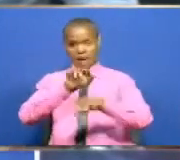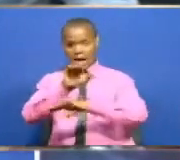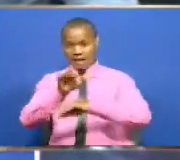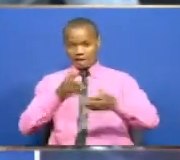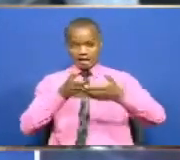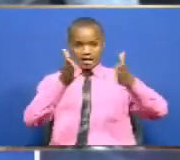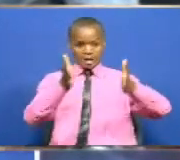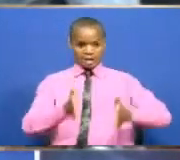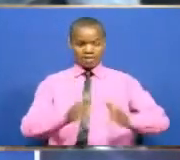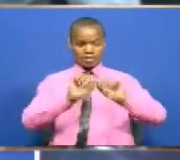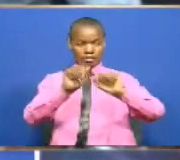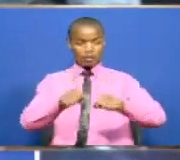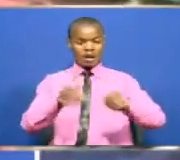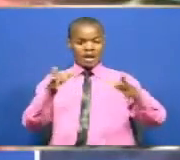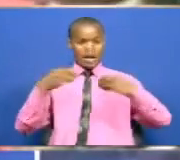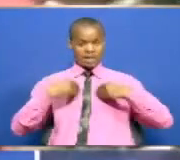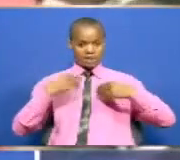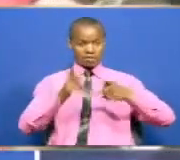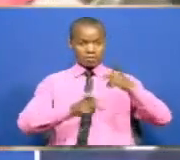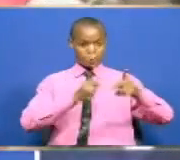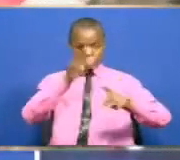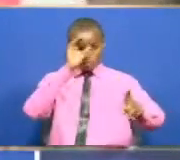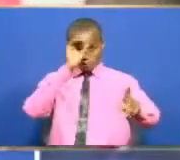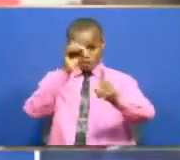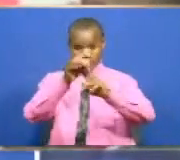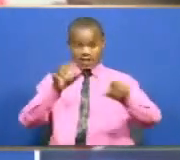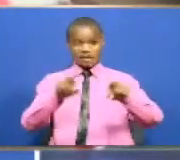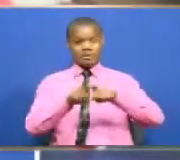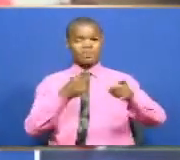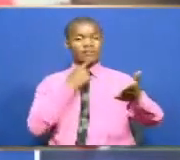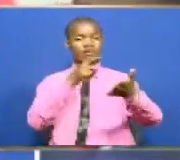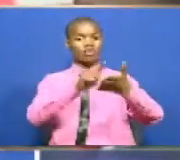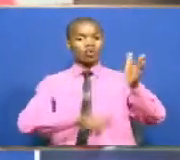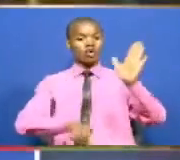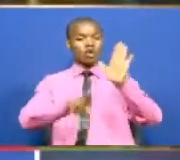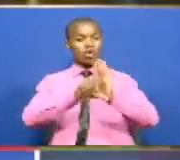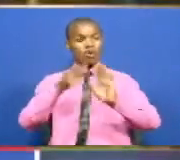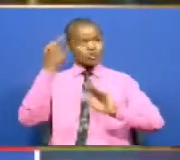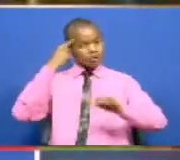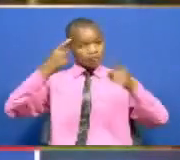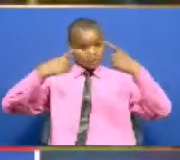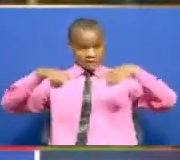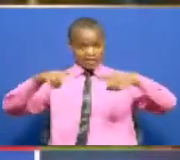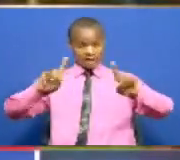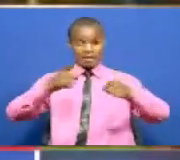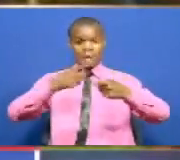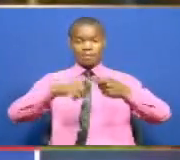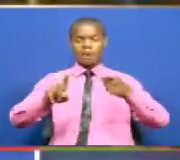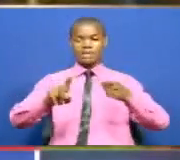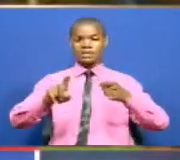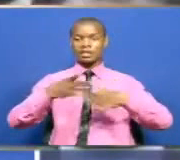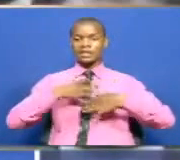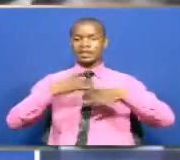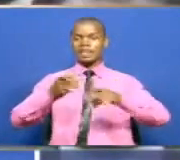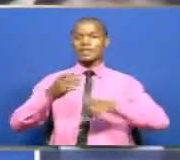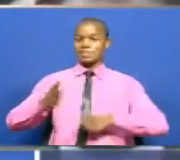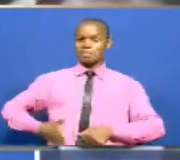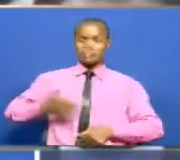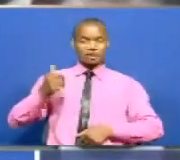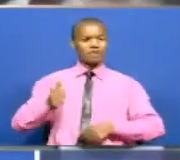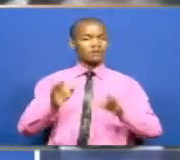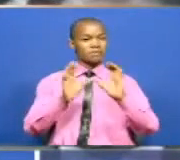allow the process to be objective, warning that the laws being made should be for posterity and not settling political scores.